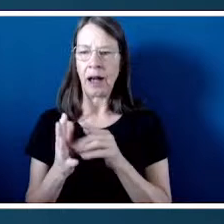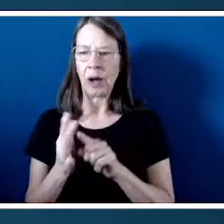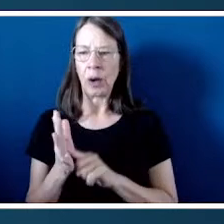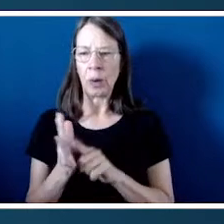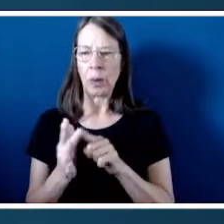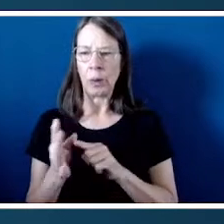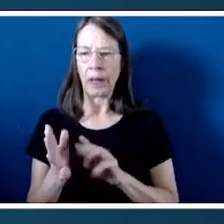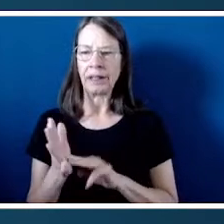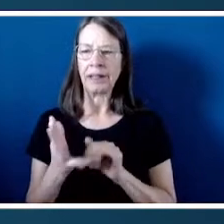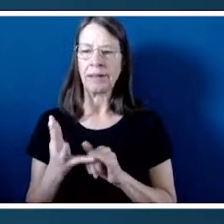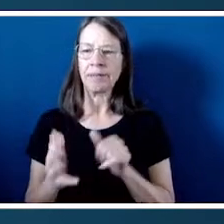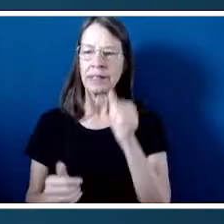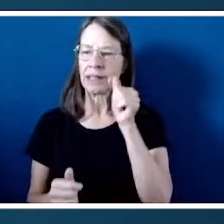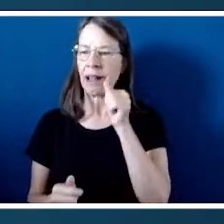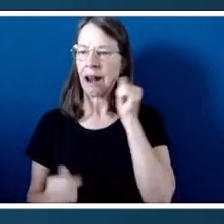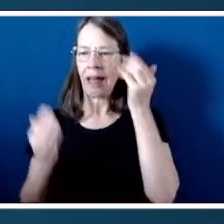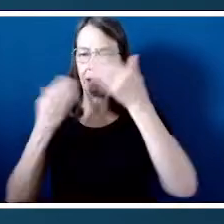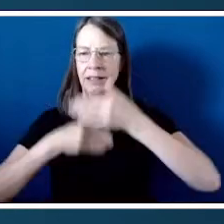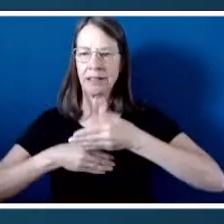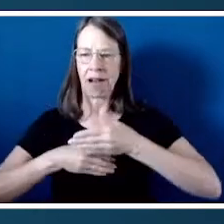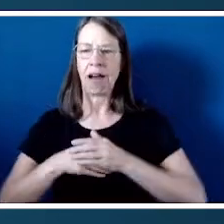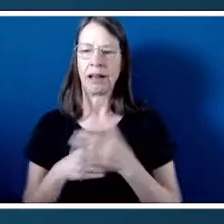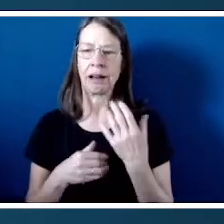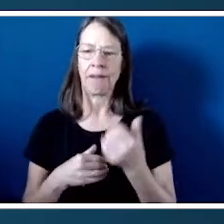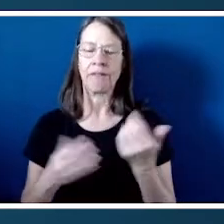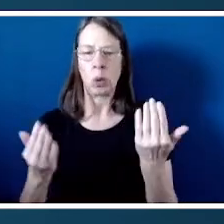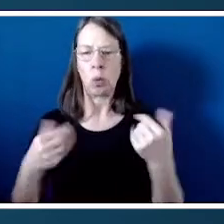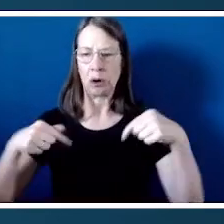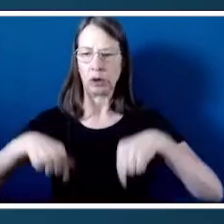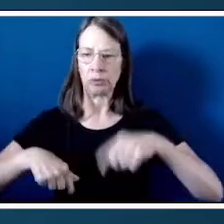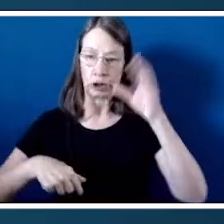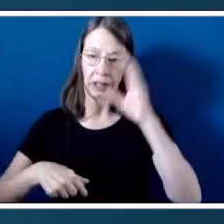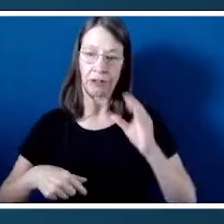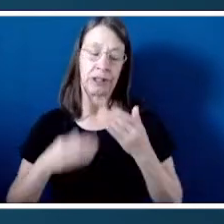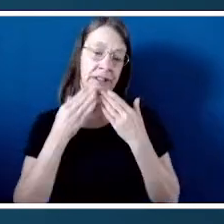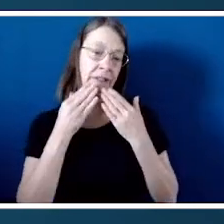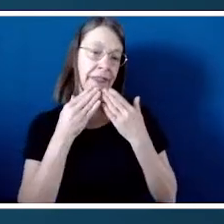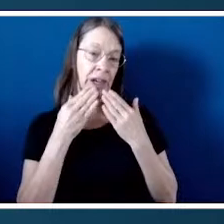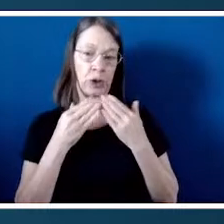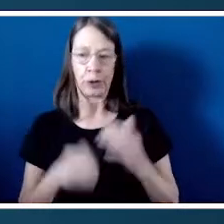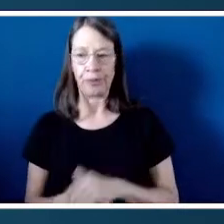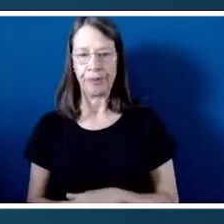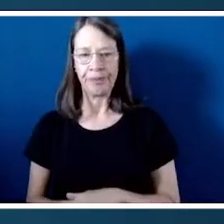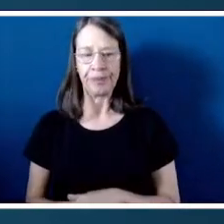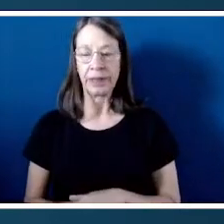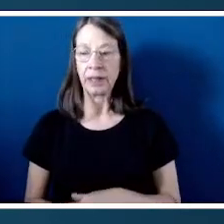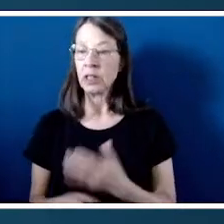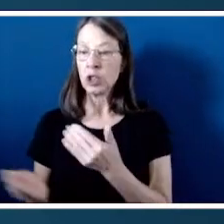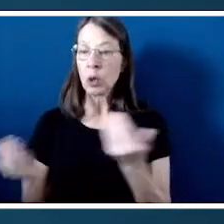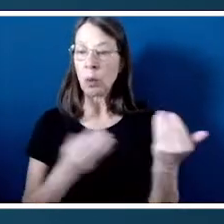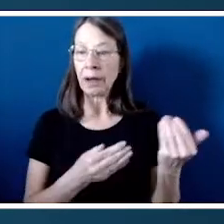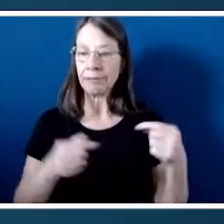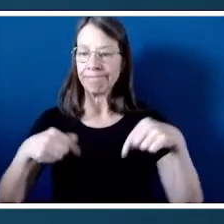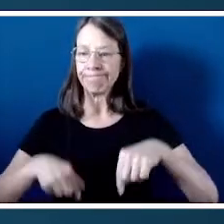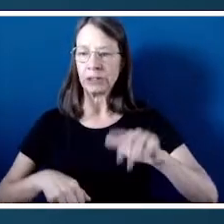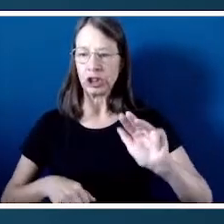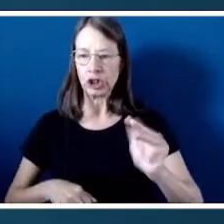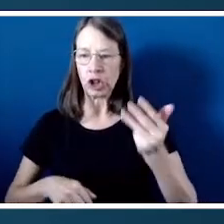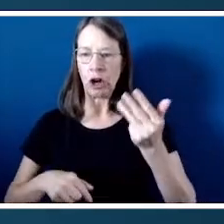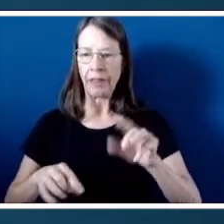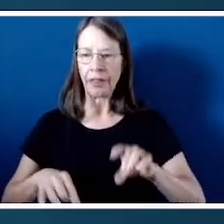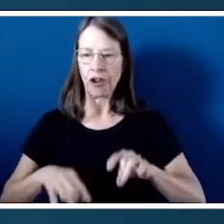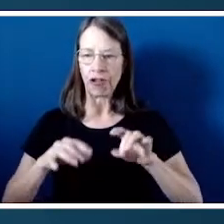night's conference opening reception. Thank you, Serena. It's great to have you back. So welcome to the 9th Australasian AID